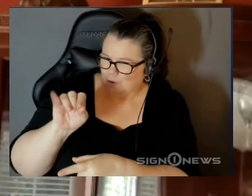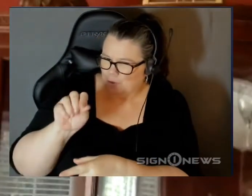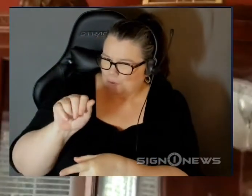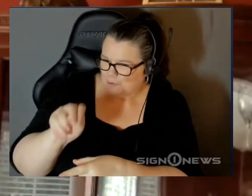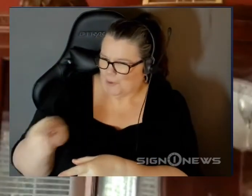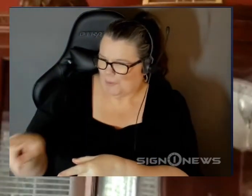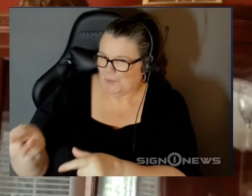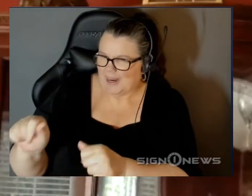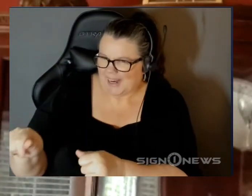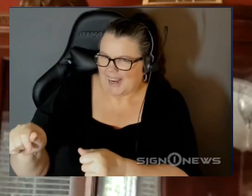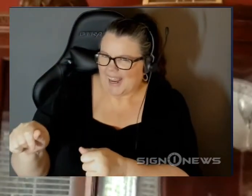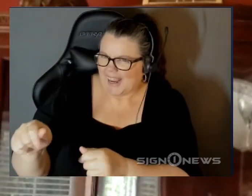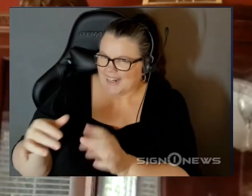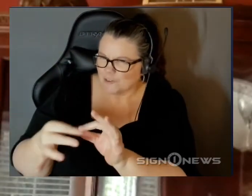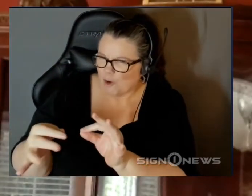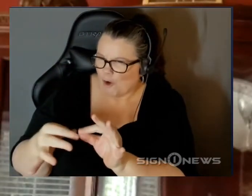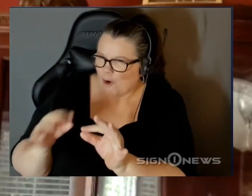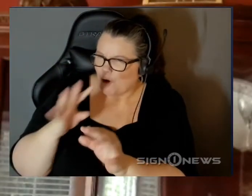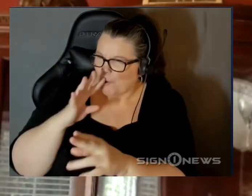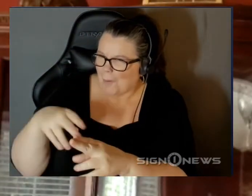Well, I think, when